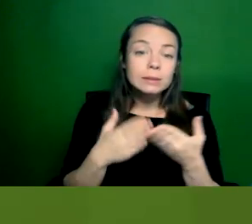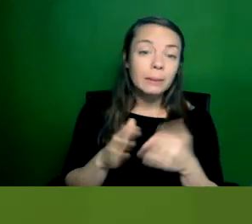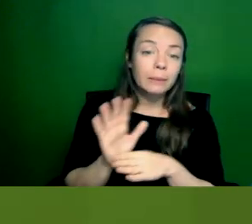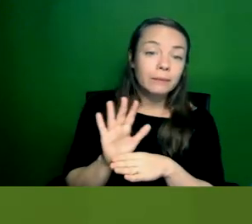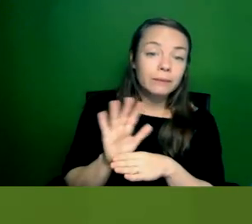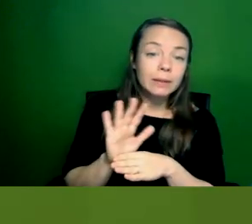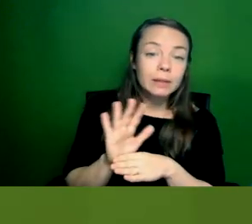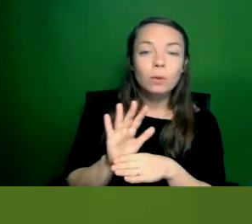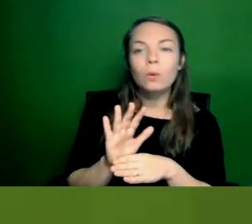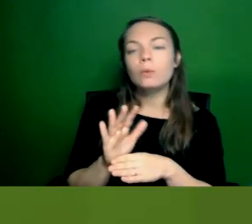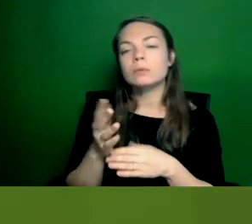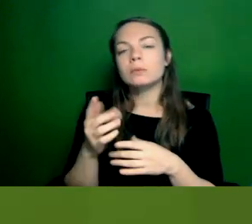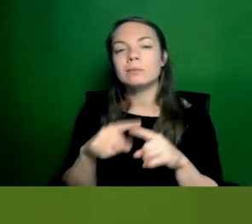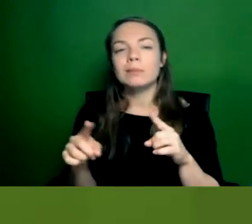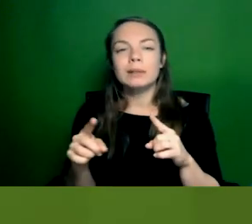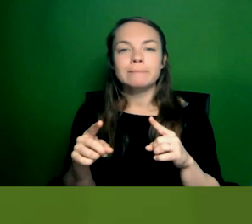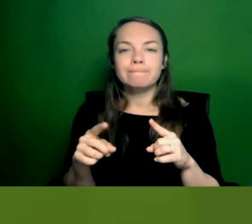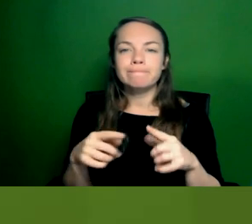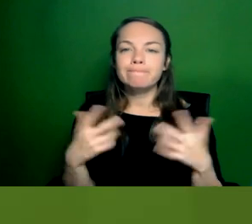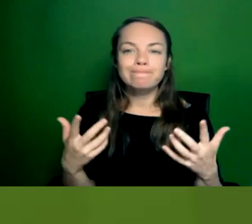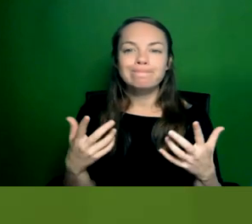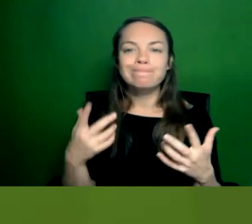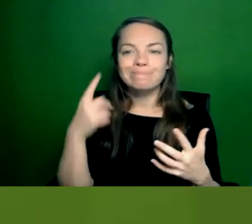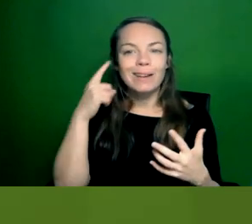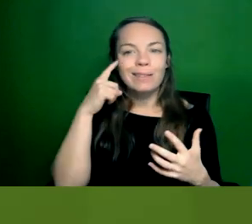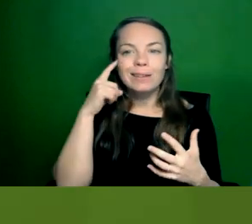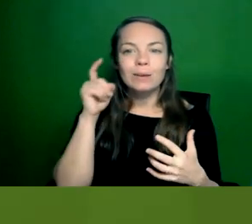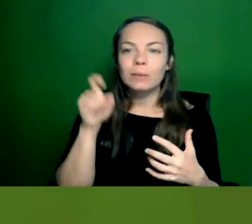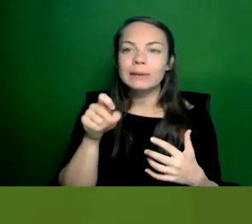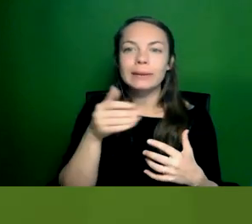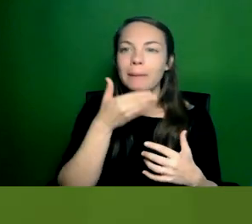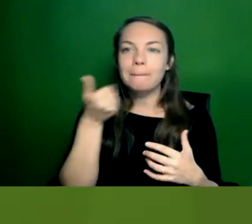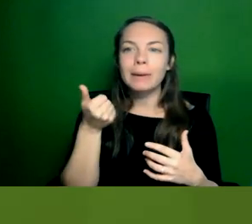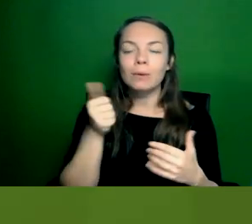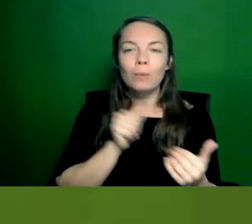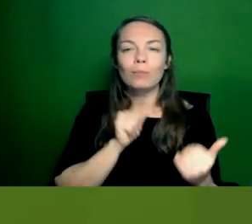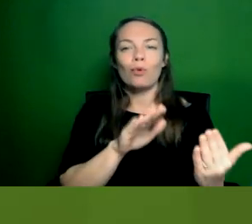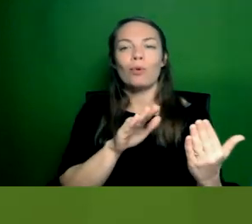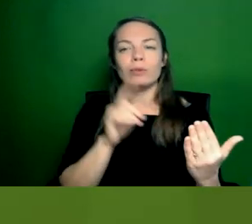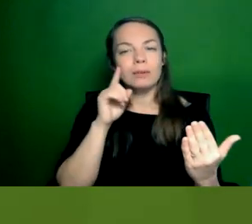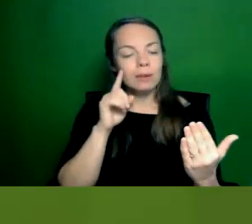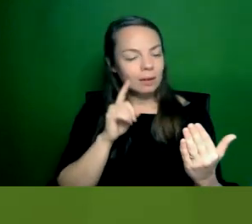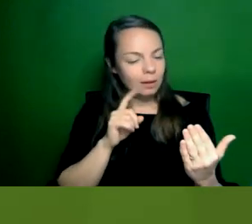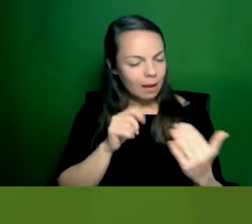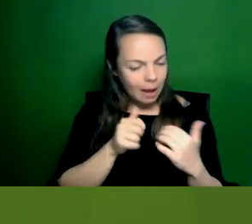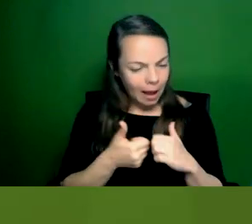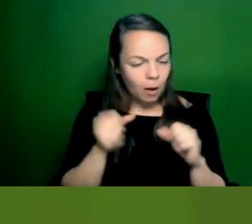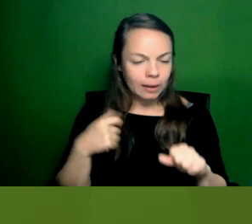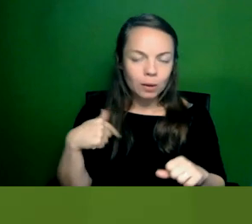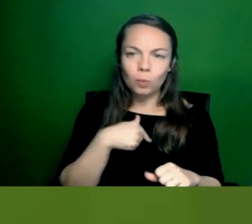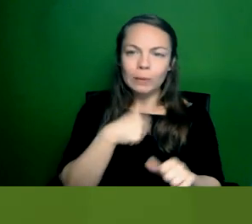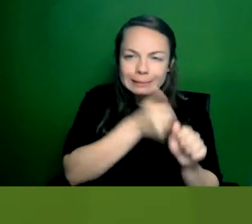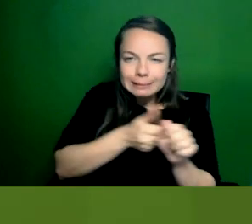curricula out there, but I think we need a better way to be able to say all of us can be activated to make change. And I